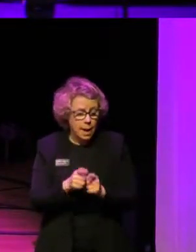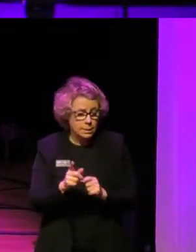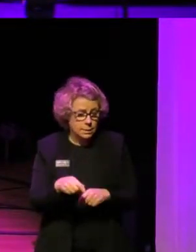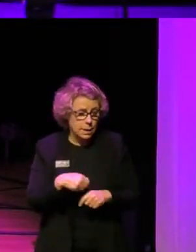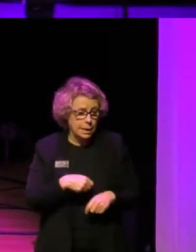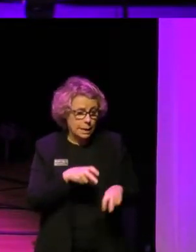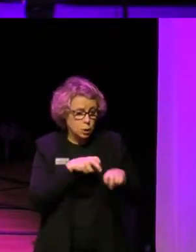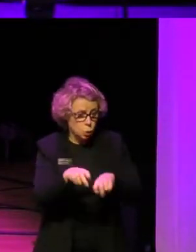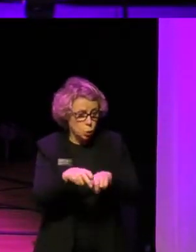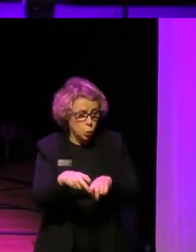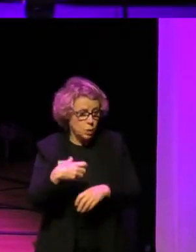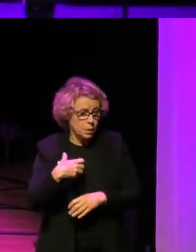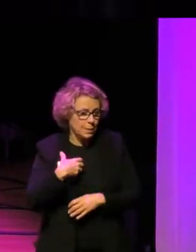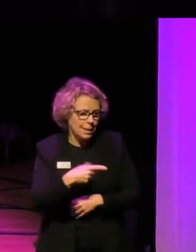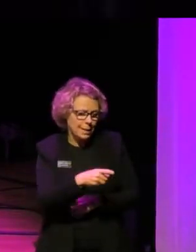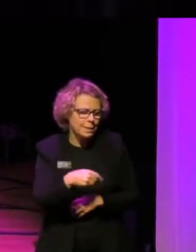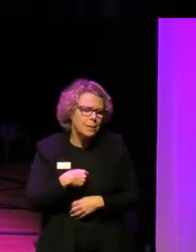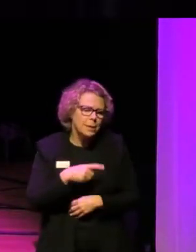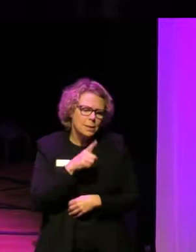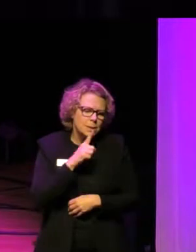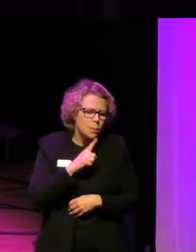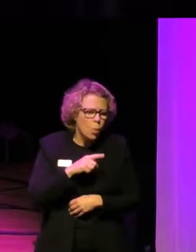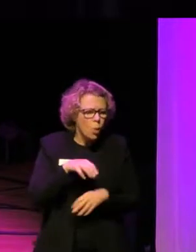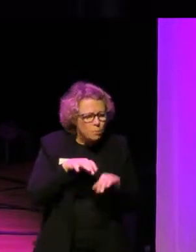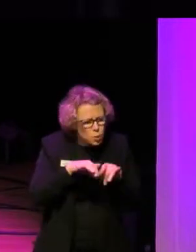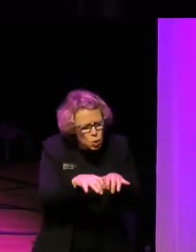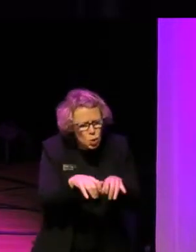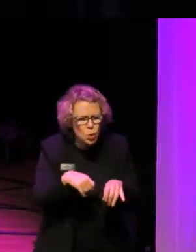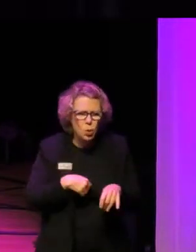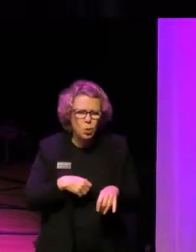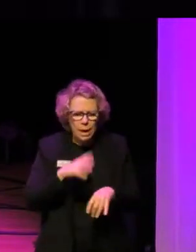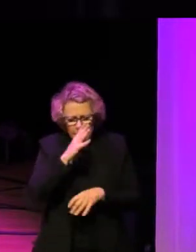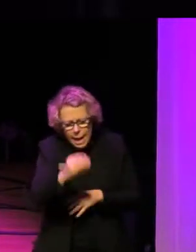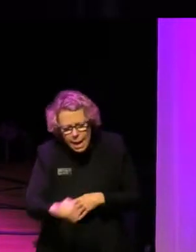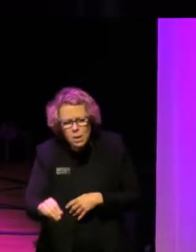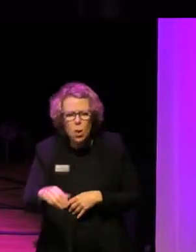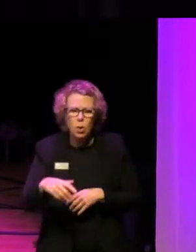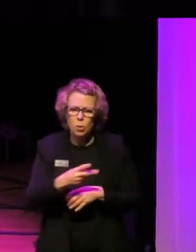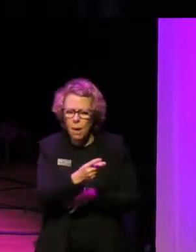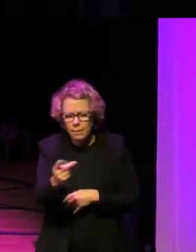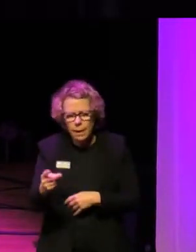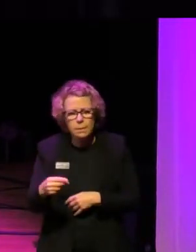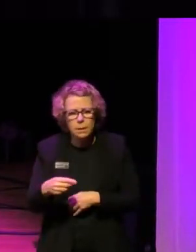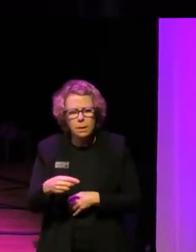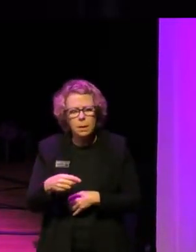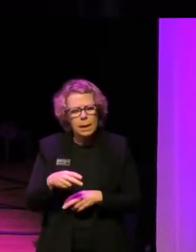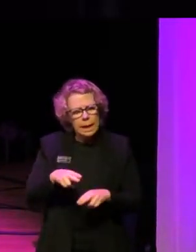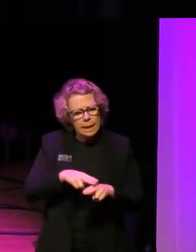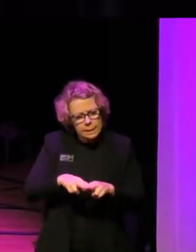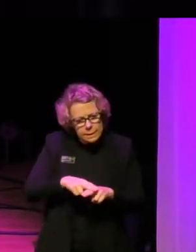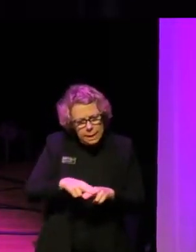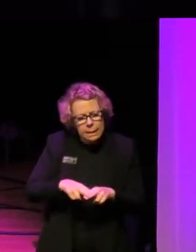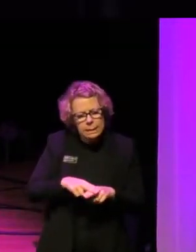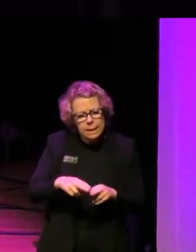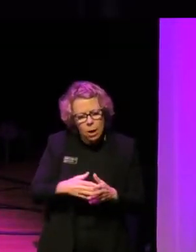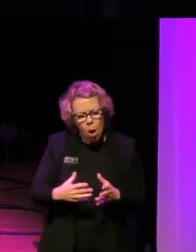kingdom, if you look at little ants, if you look at little bees, or you look at lions, etc., the sense of